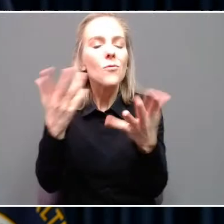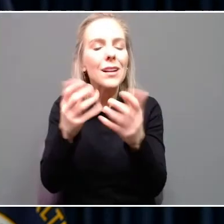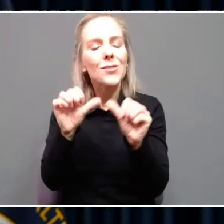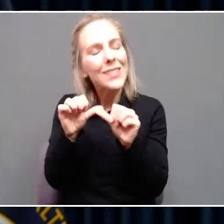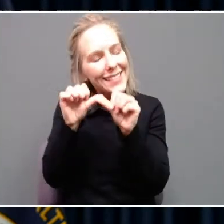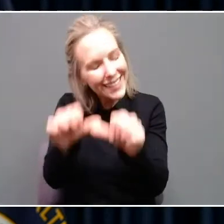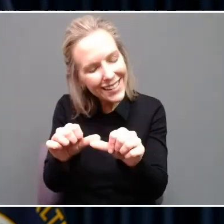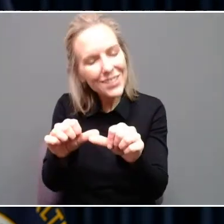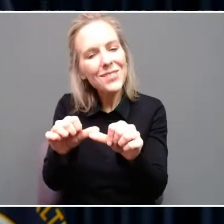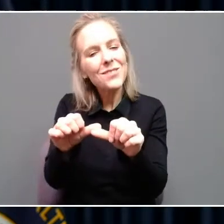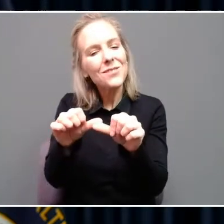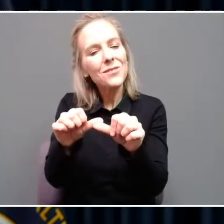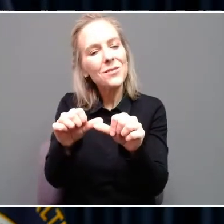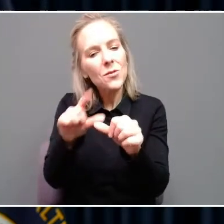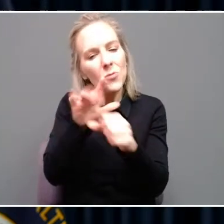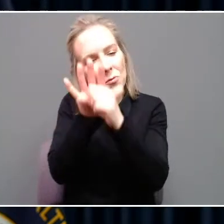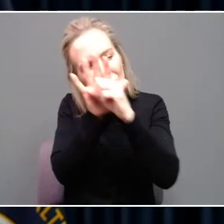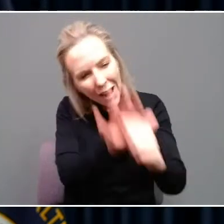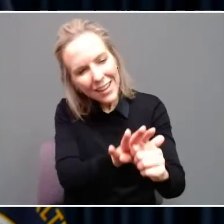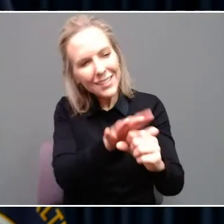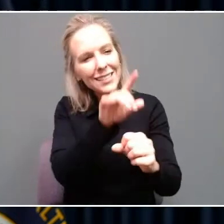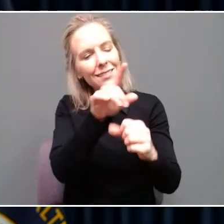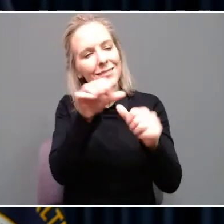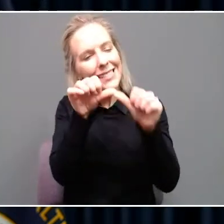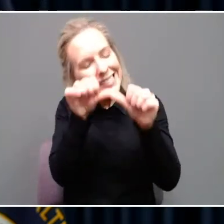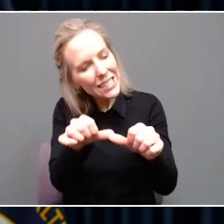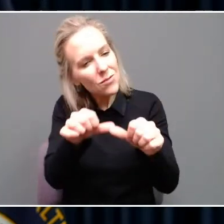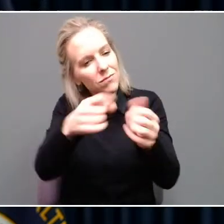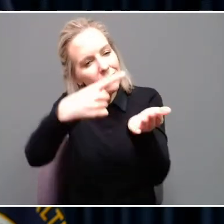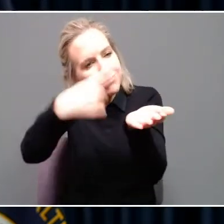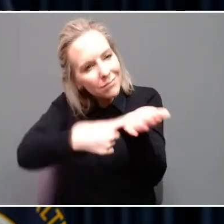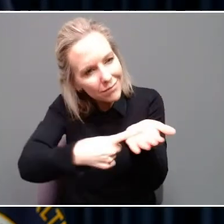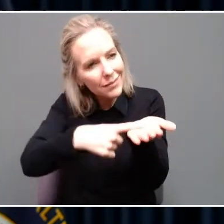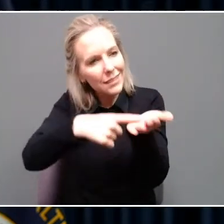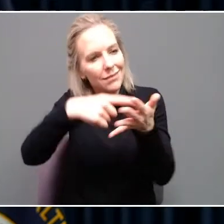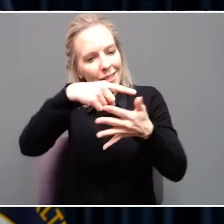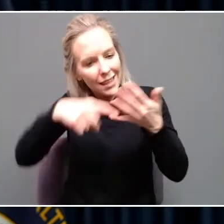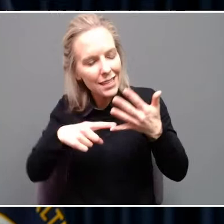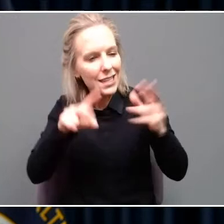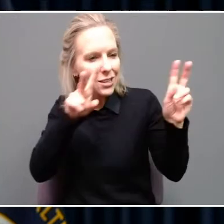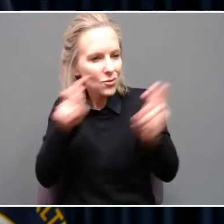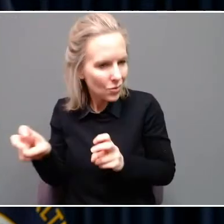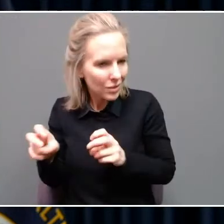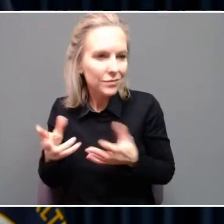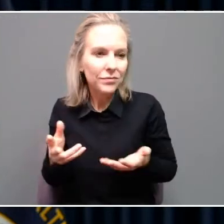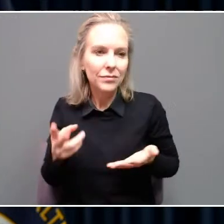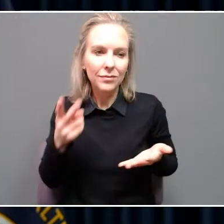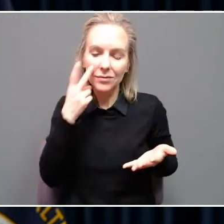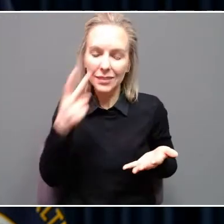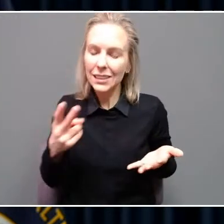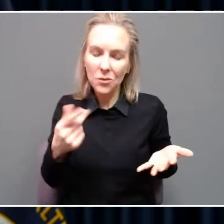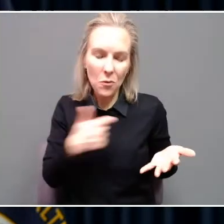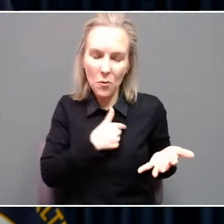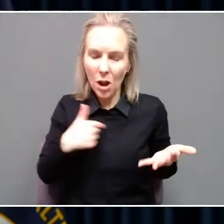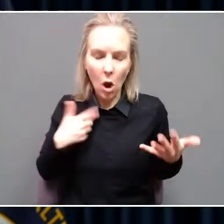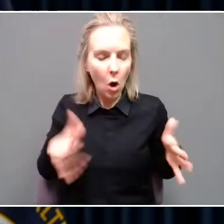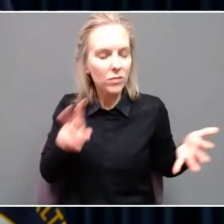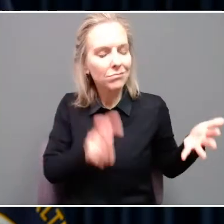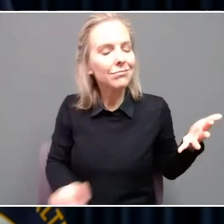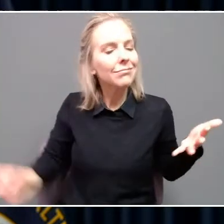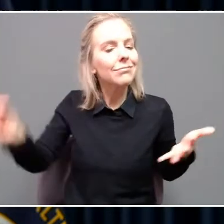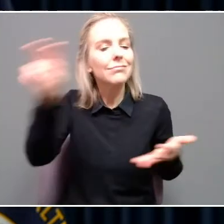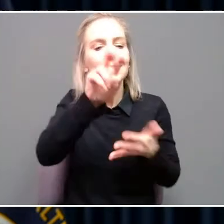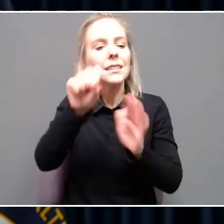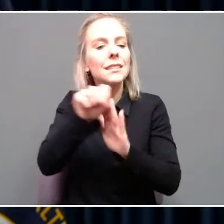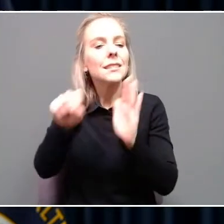bring pressure, to continue to talk about this issue. As you've seen, we're going around the state. Taking this not just to an office